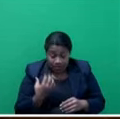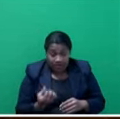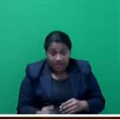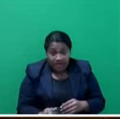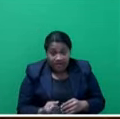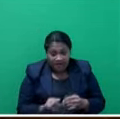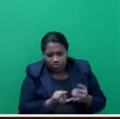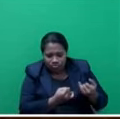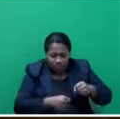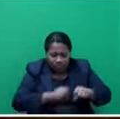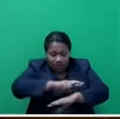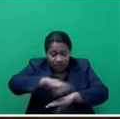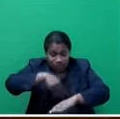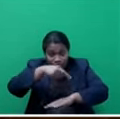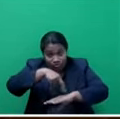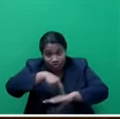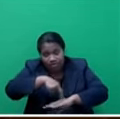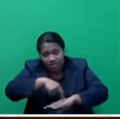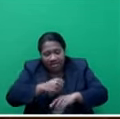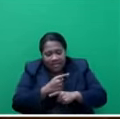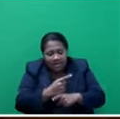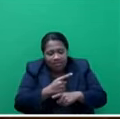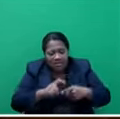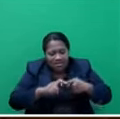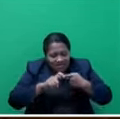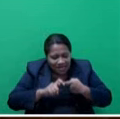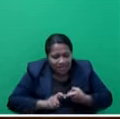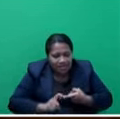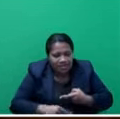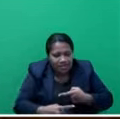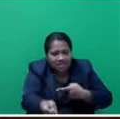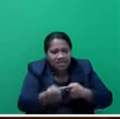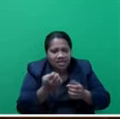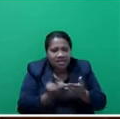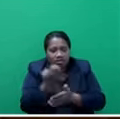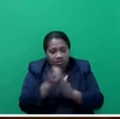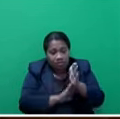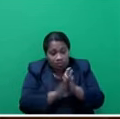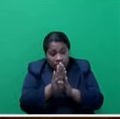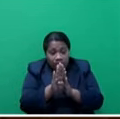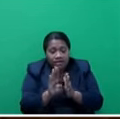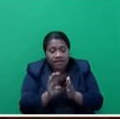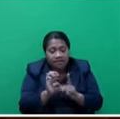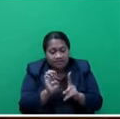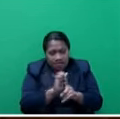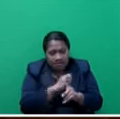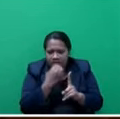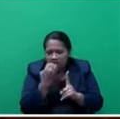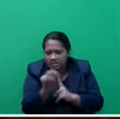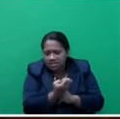region, a direction guided by sustainability, economic growth, environmental stewardship, and